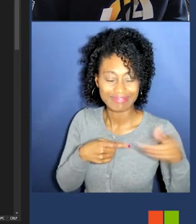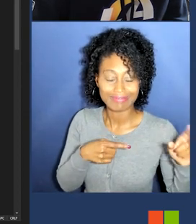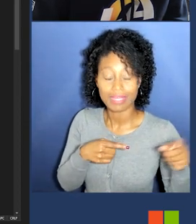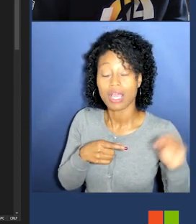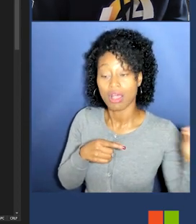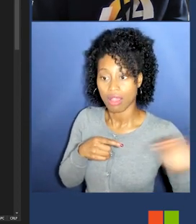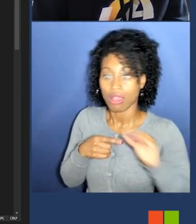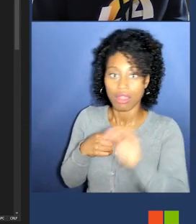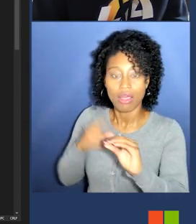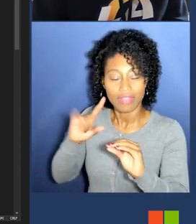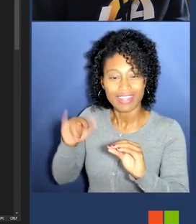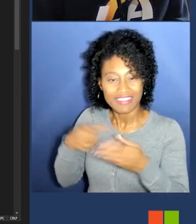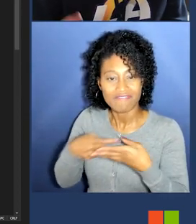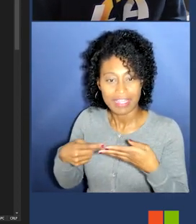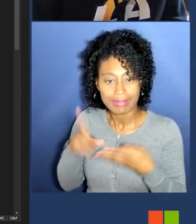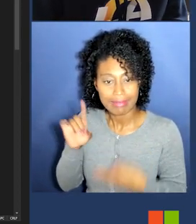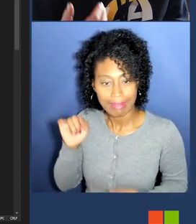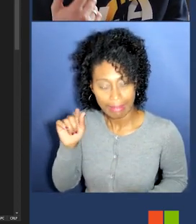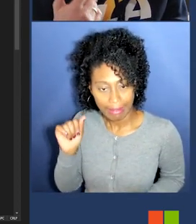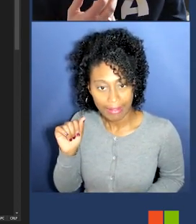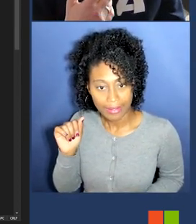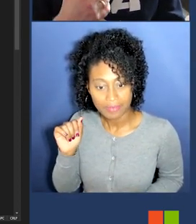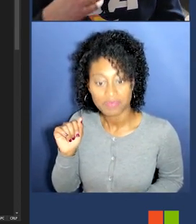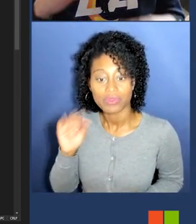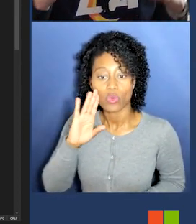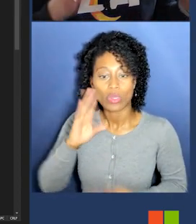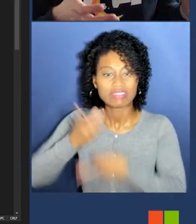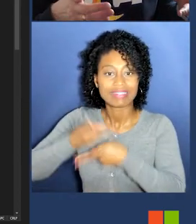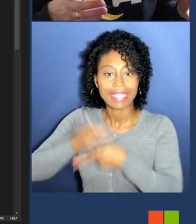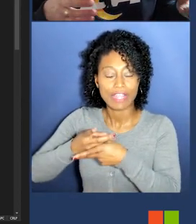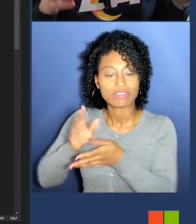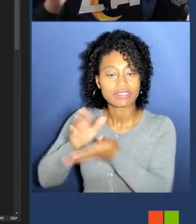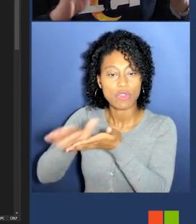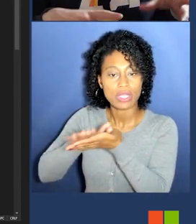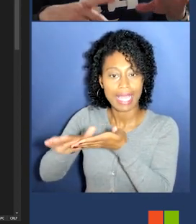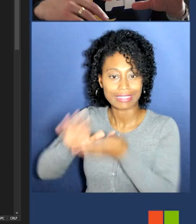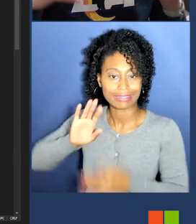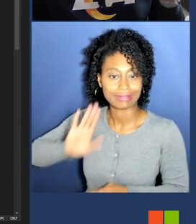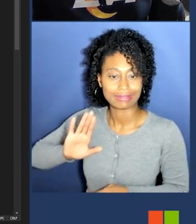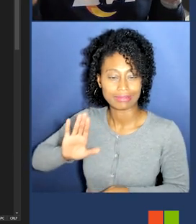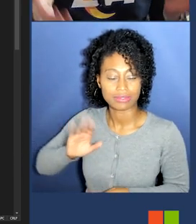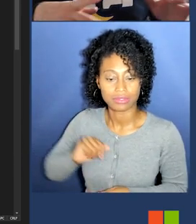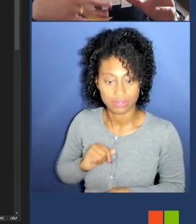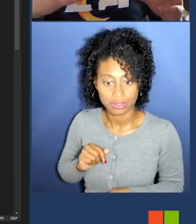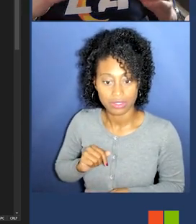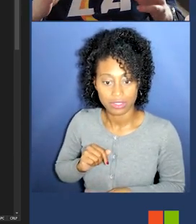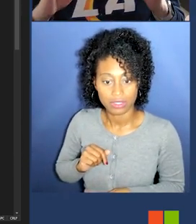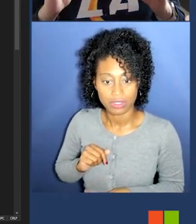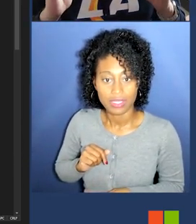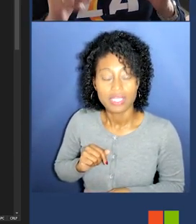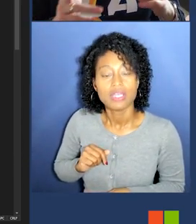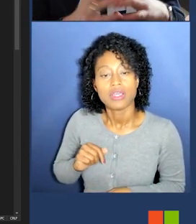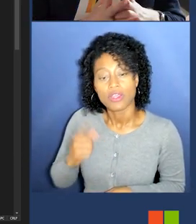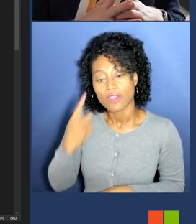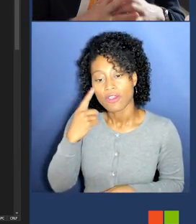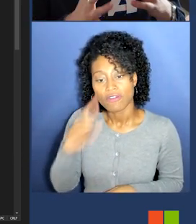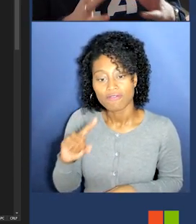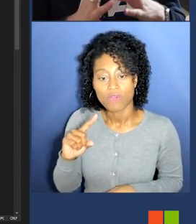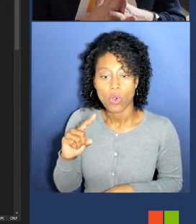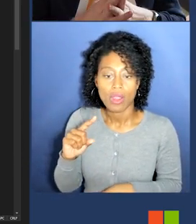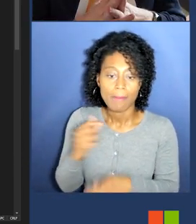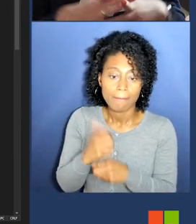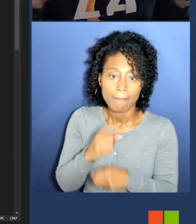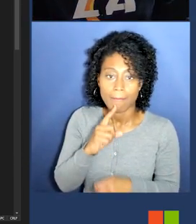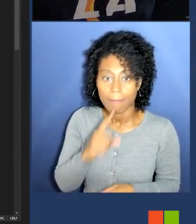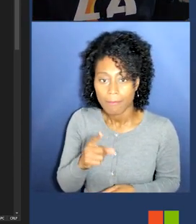data. The SDK will take care of serializing this to JSON and forging a HTTP request or